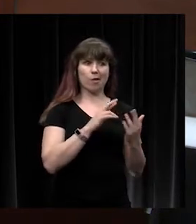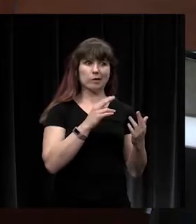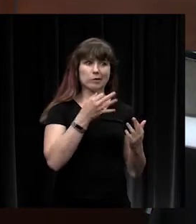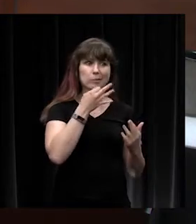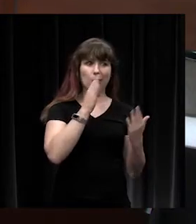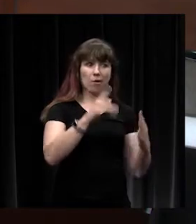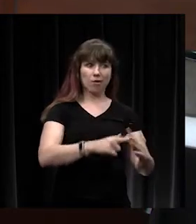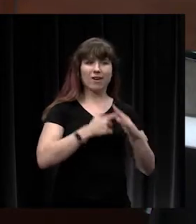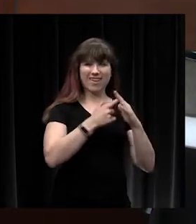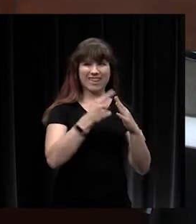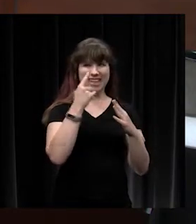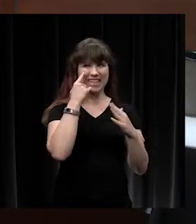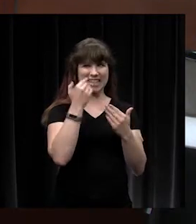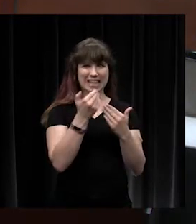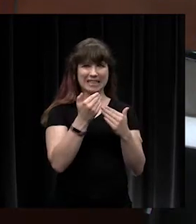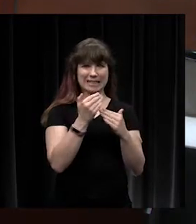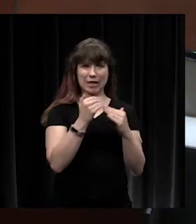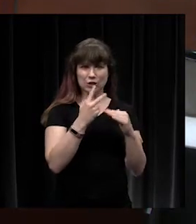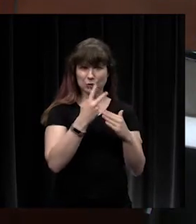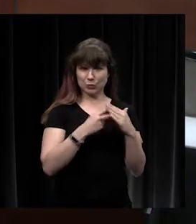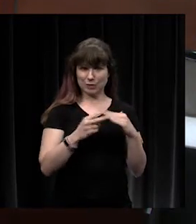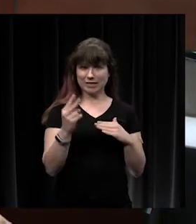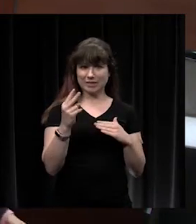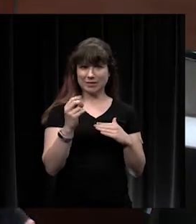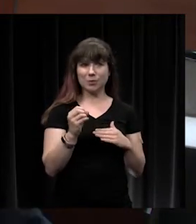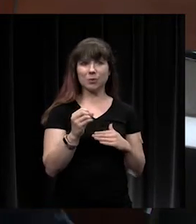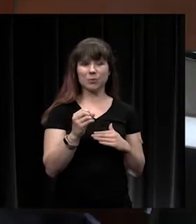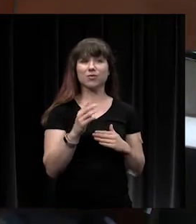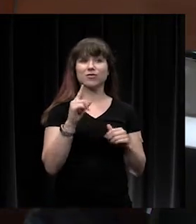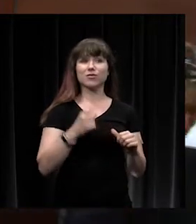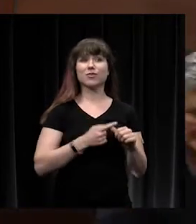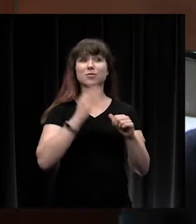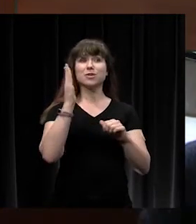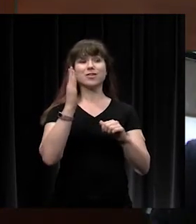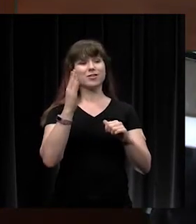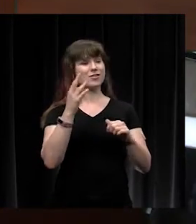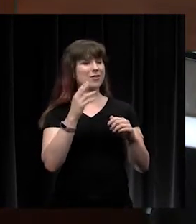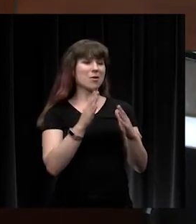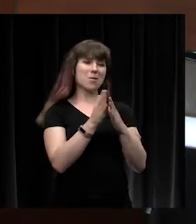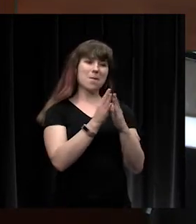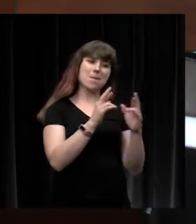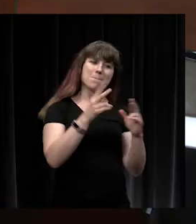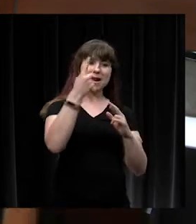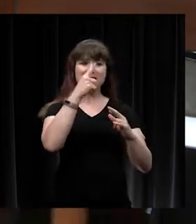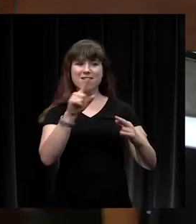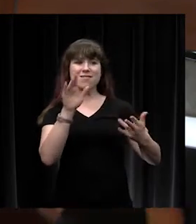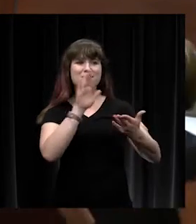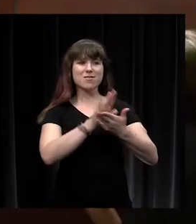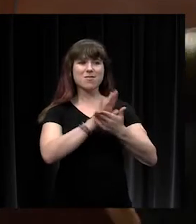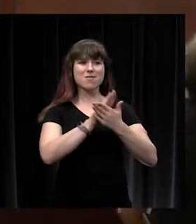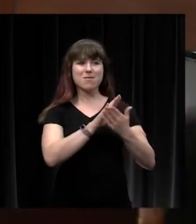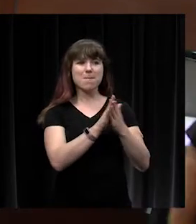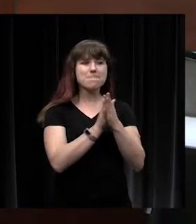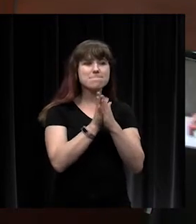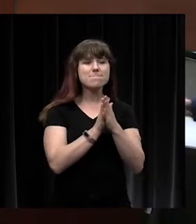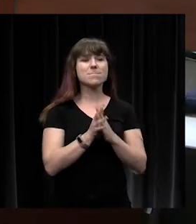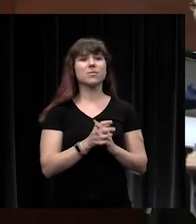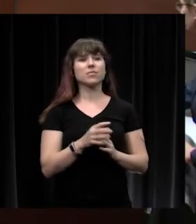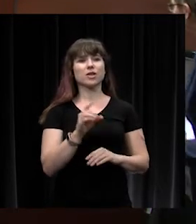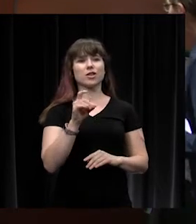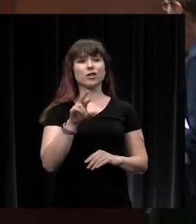in less than 2 weeks? And so the first presentation is getting ready for the 2016-2017 school year.